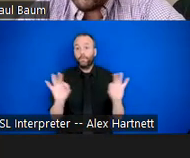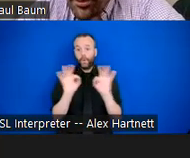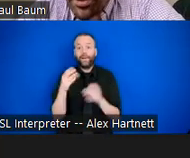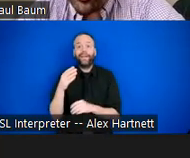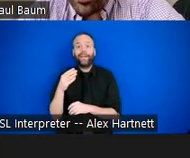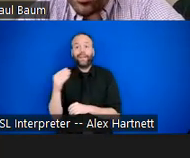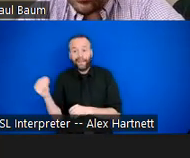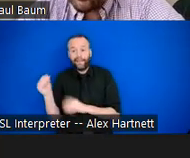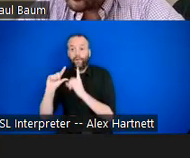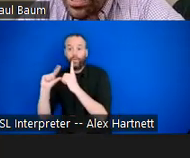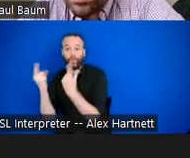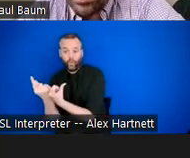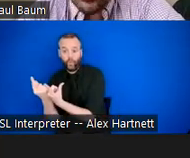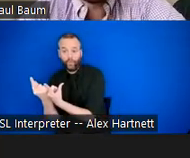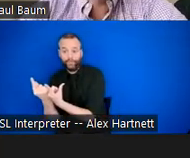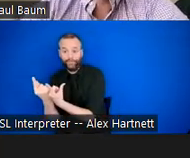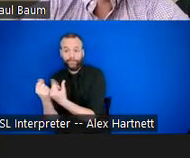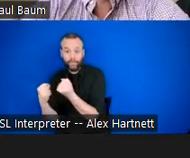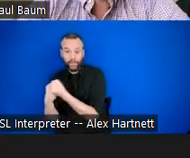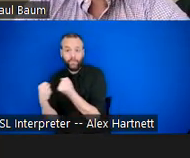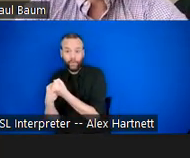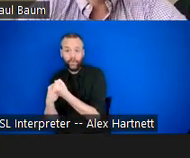groups, support groups, GSAs.